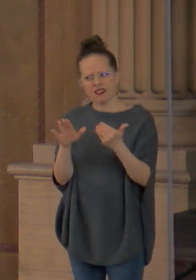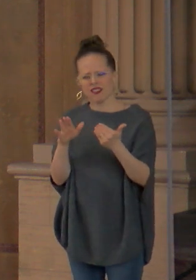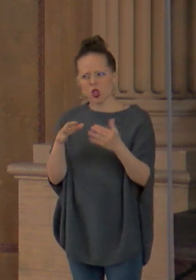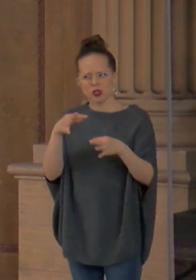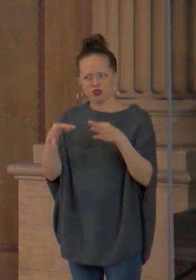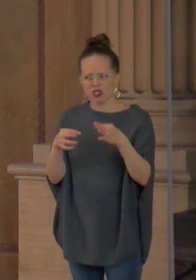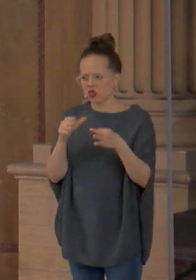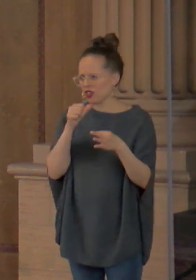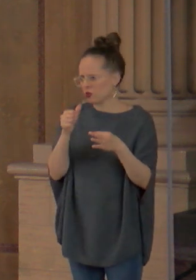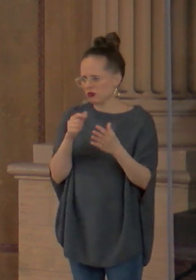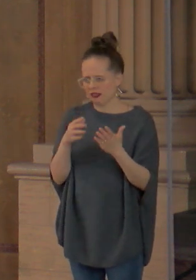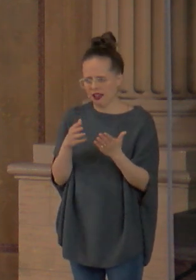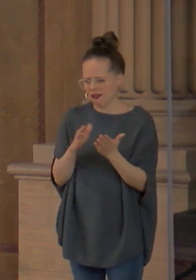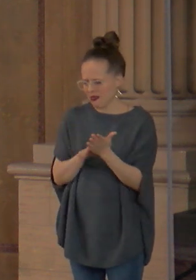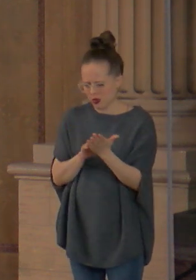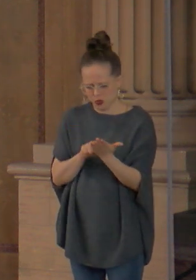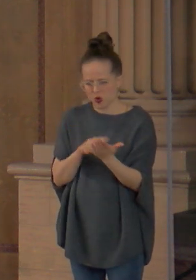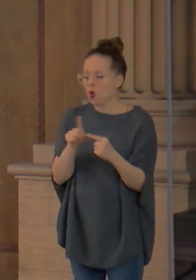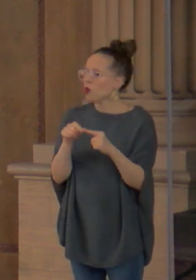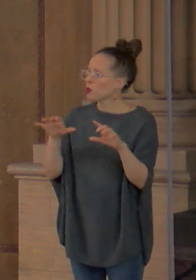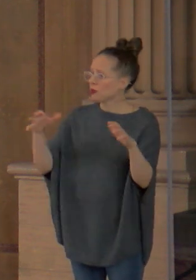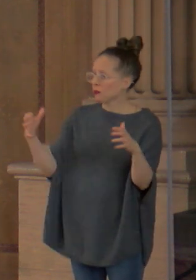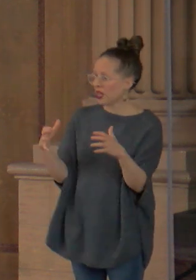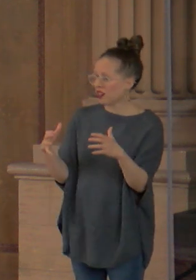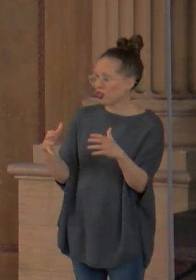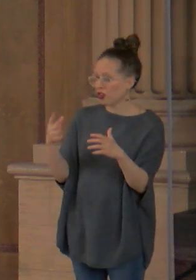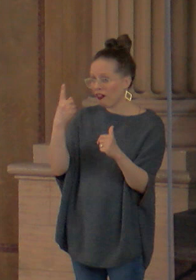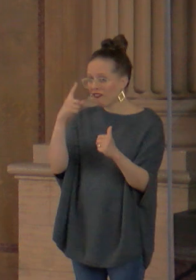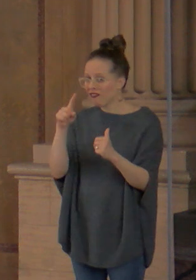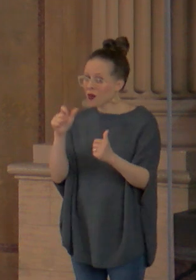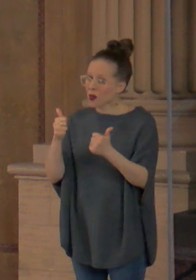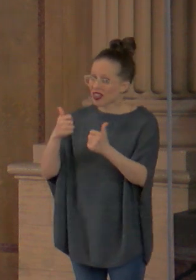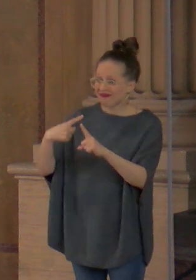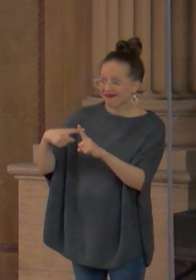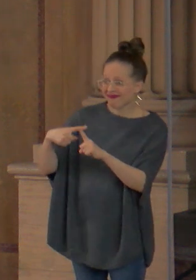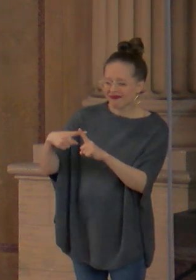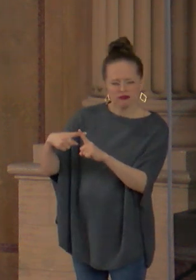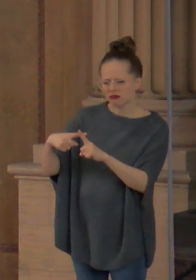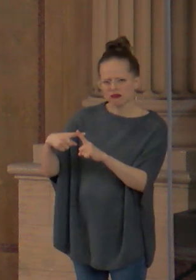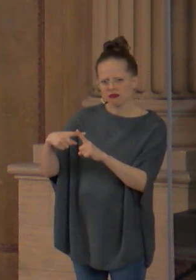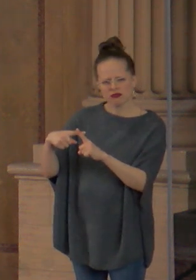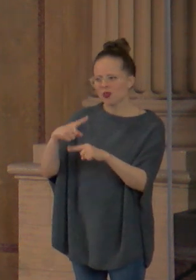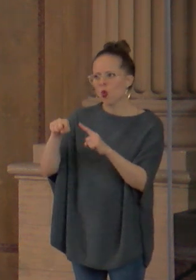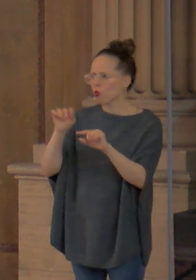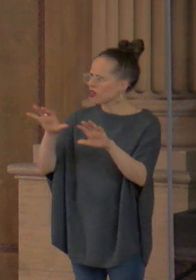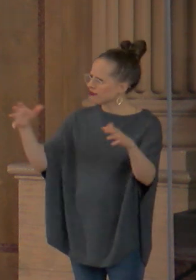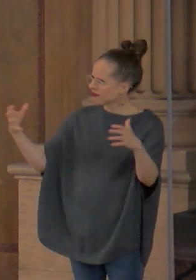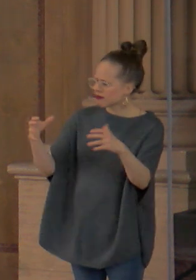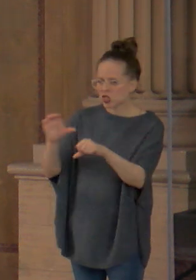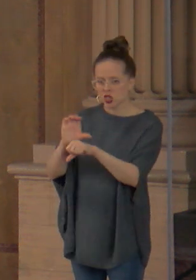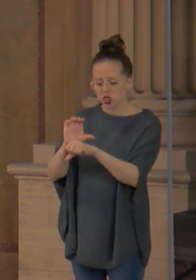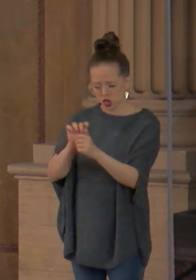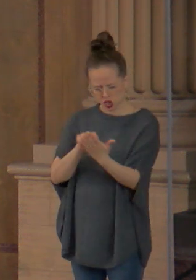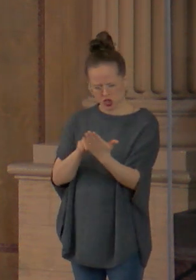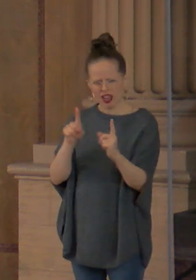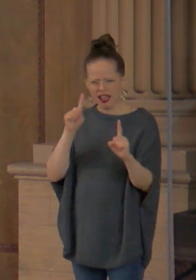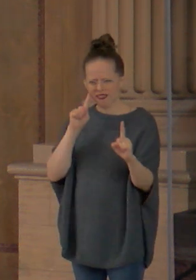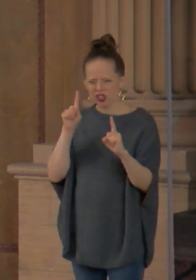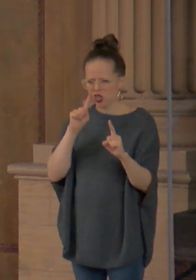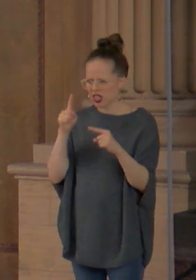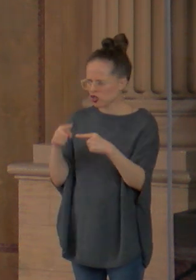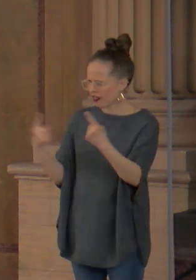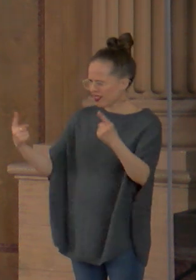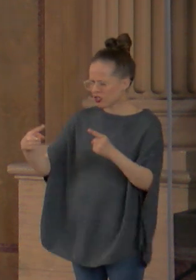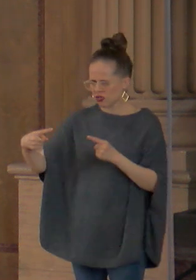you because when you come together it's not for the better but for the worse. For in the first place when you come together as a church I hear that there are divisions among you